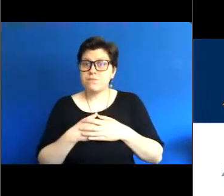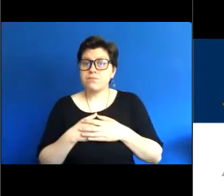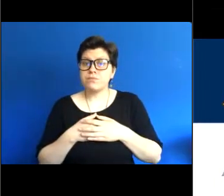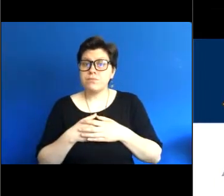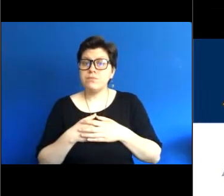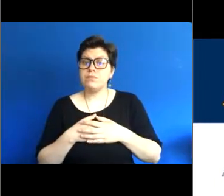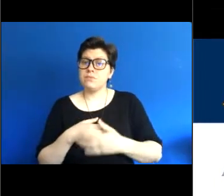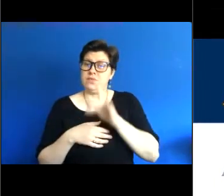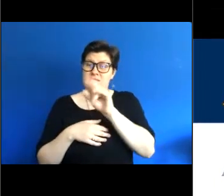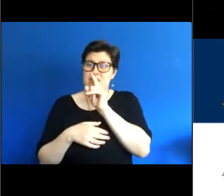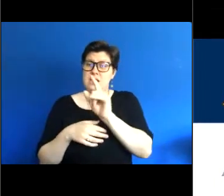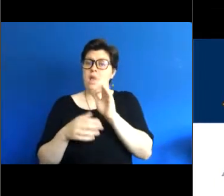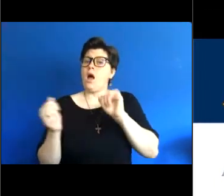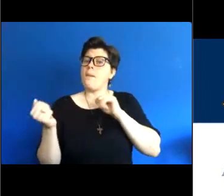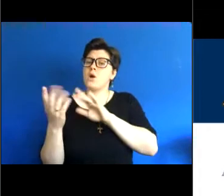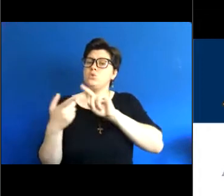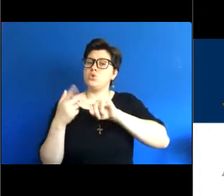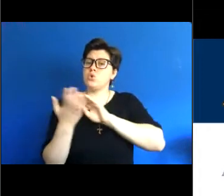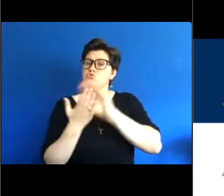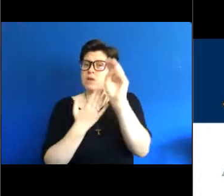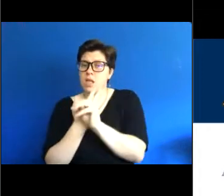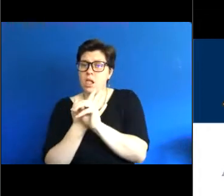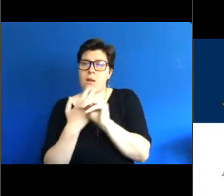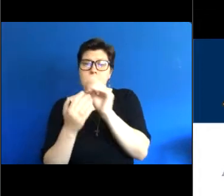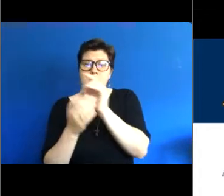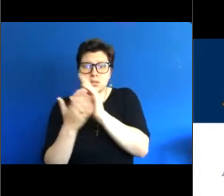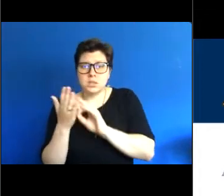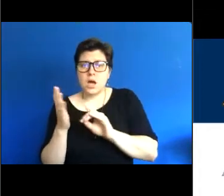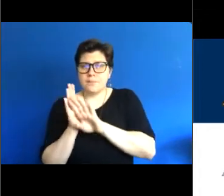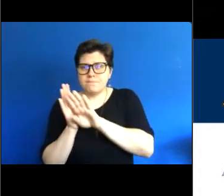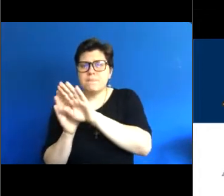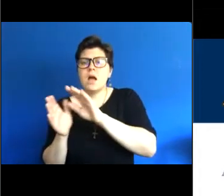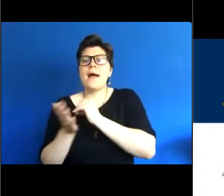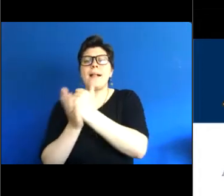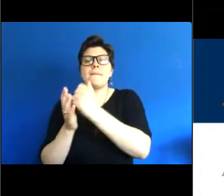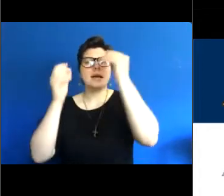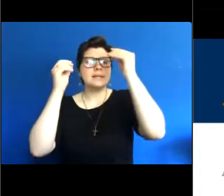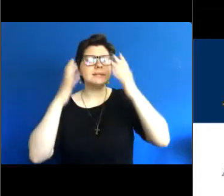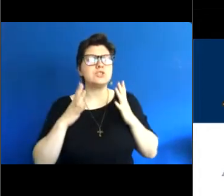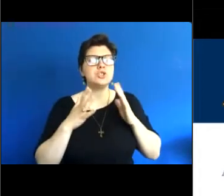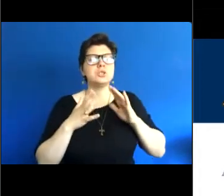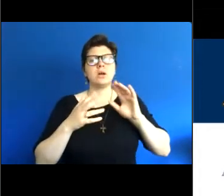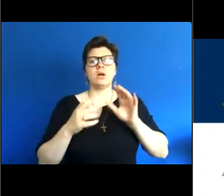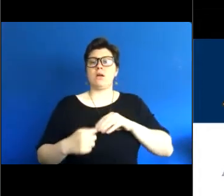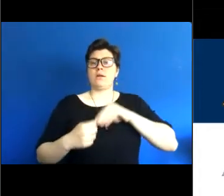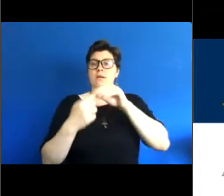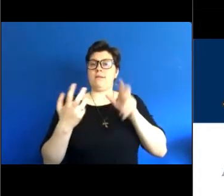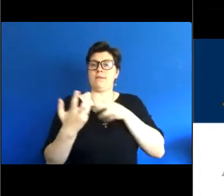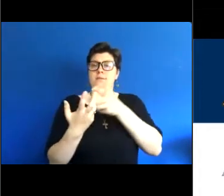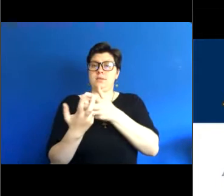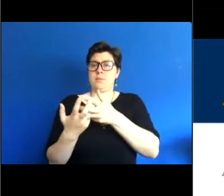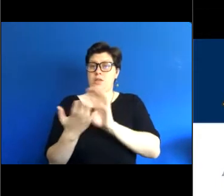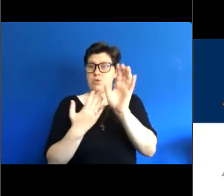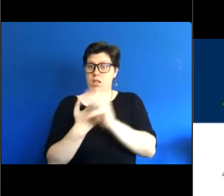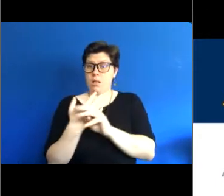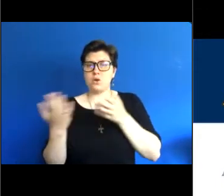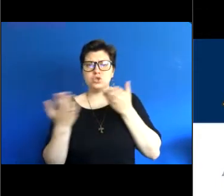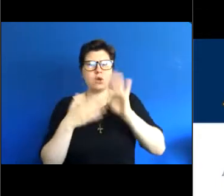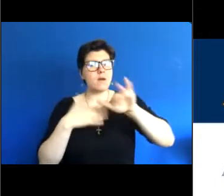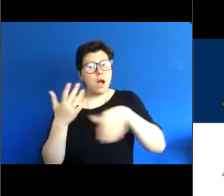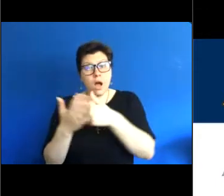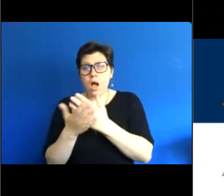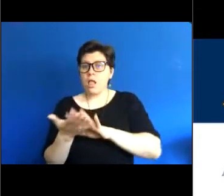is an approach to curriculum design that can help teachers customize curriculum to serve all learners, regardless